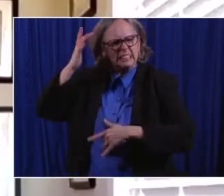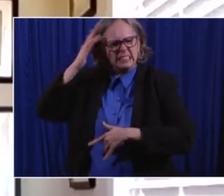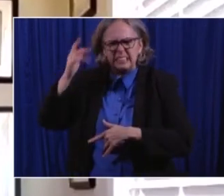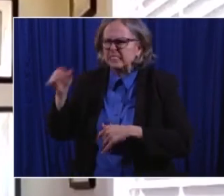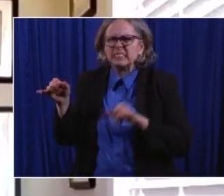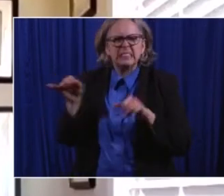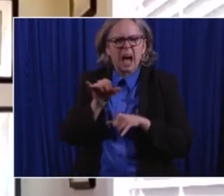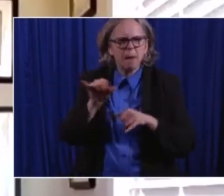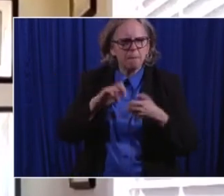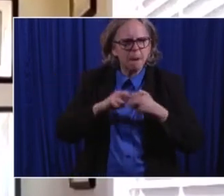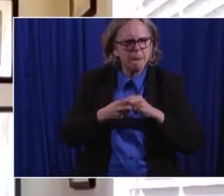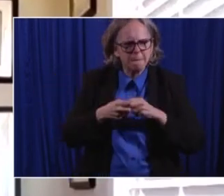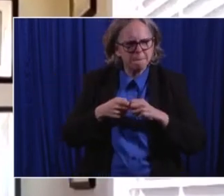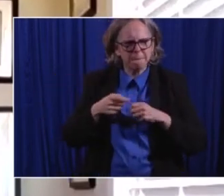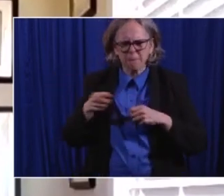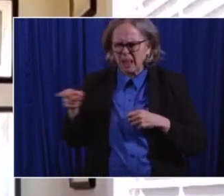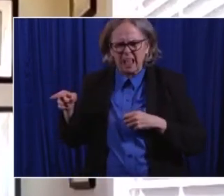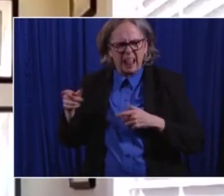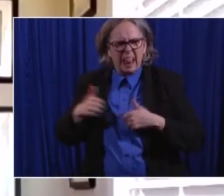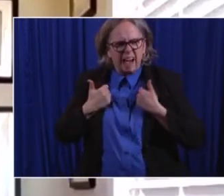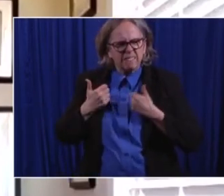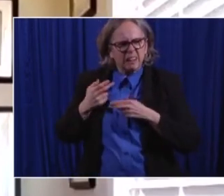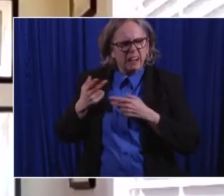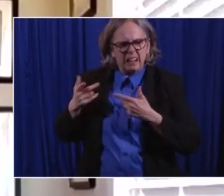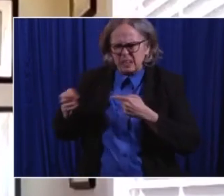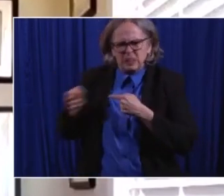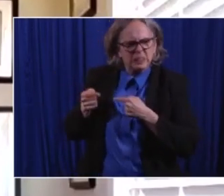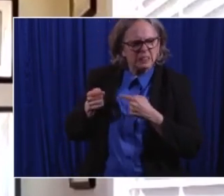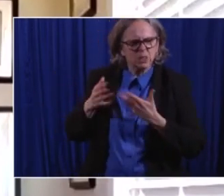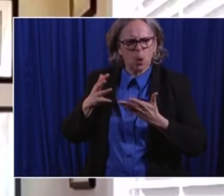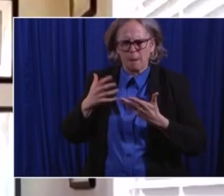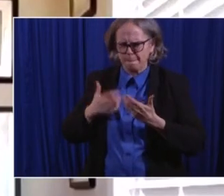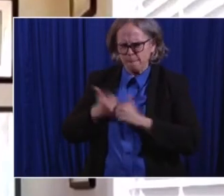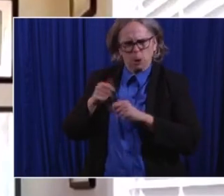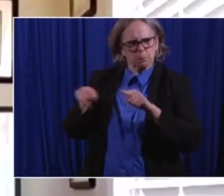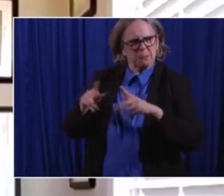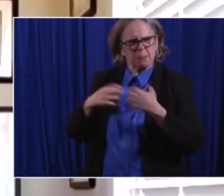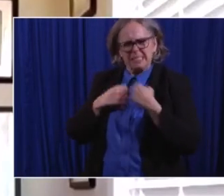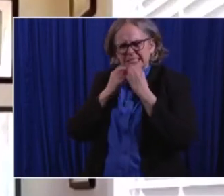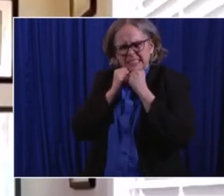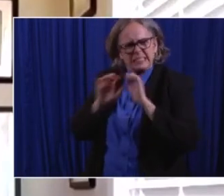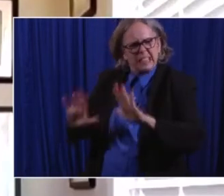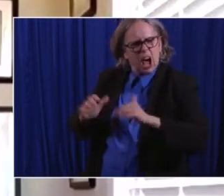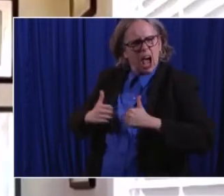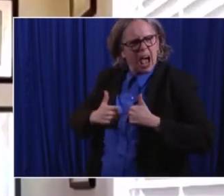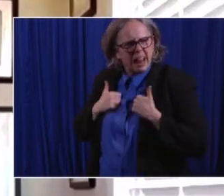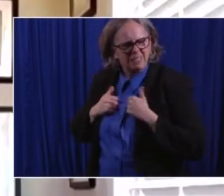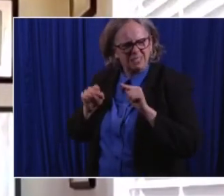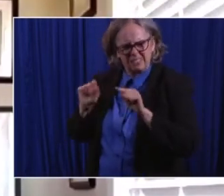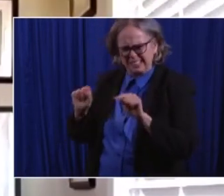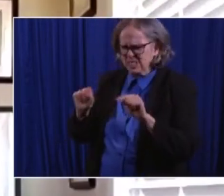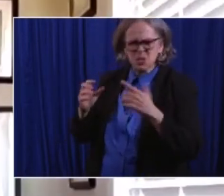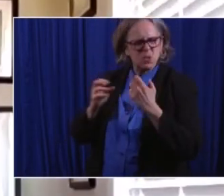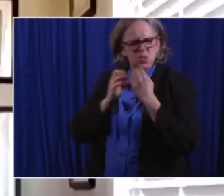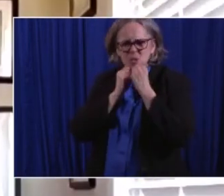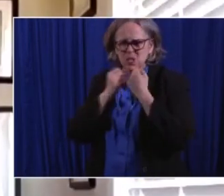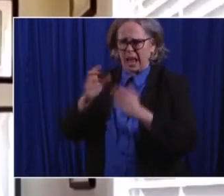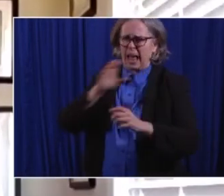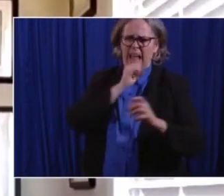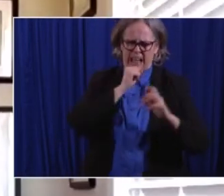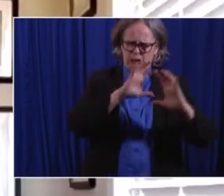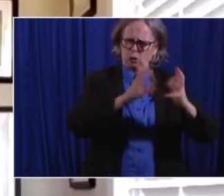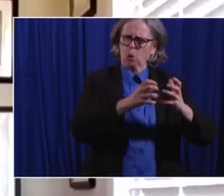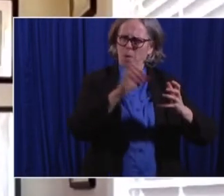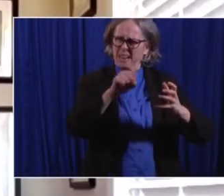effort to help the most people, recognizing that age really is the best